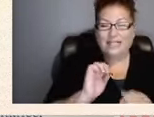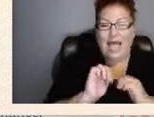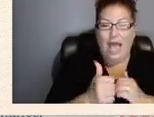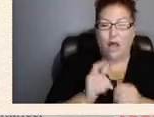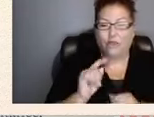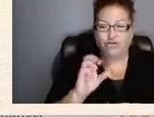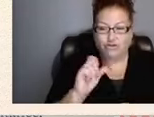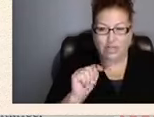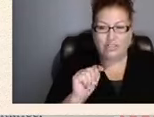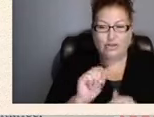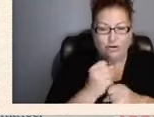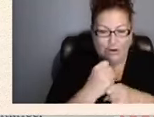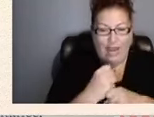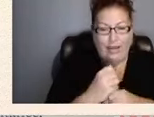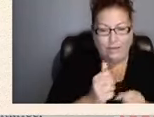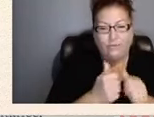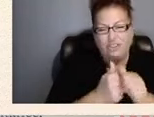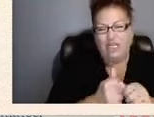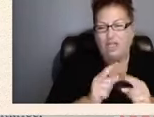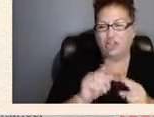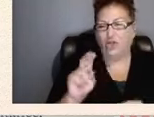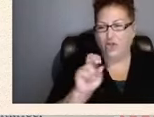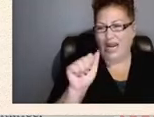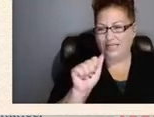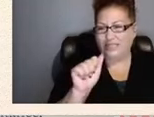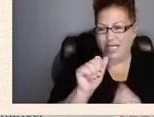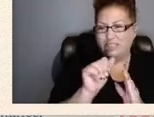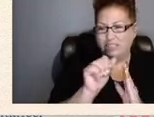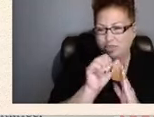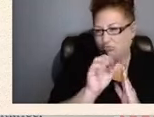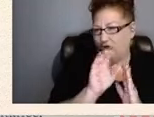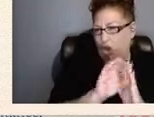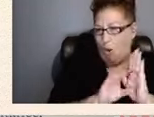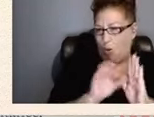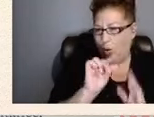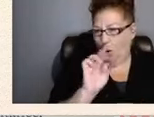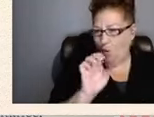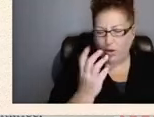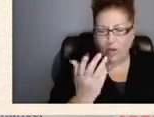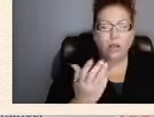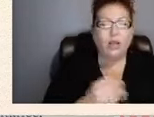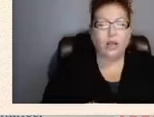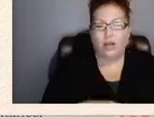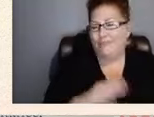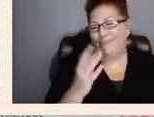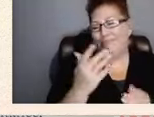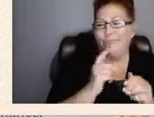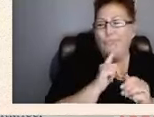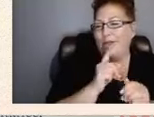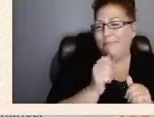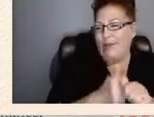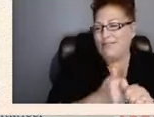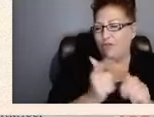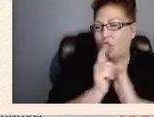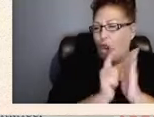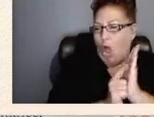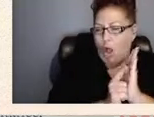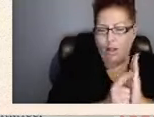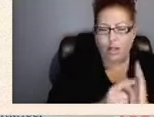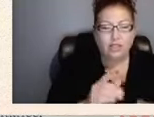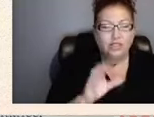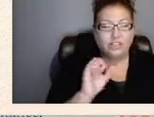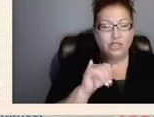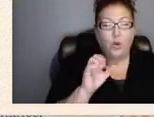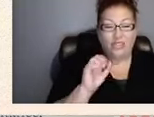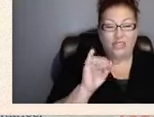to the United States Code. So basically the law. So a D4A trust is a disability